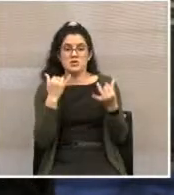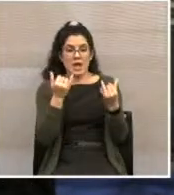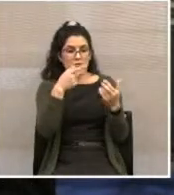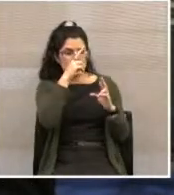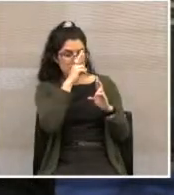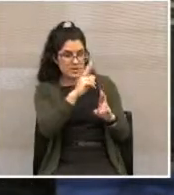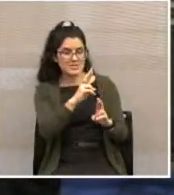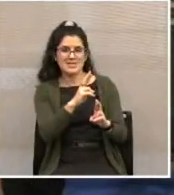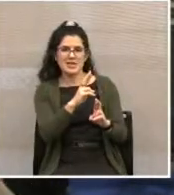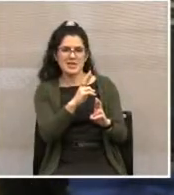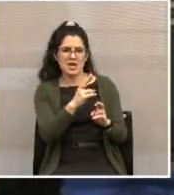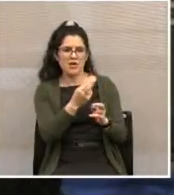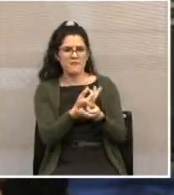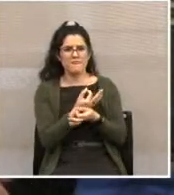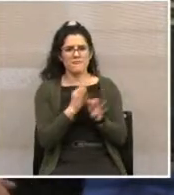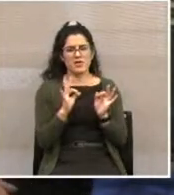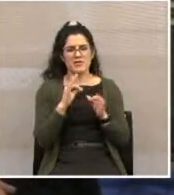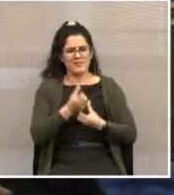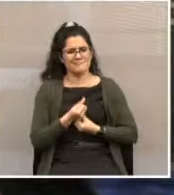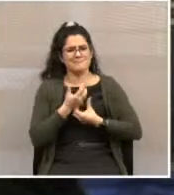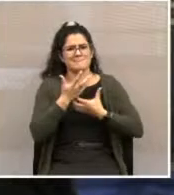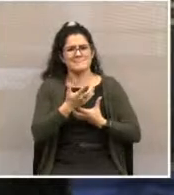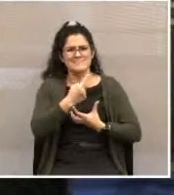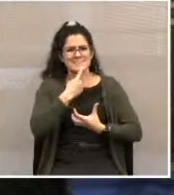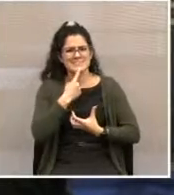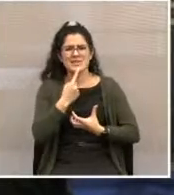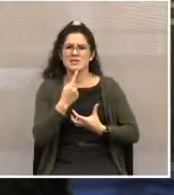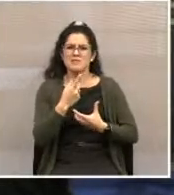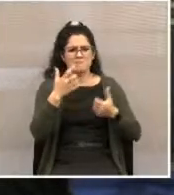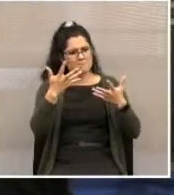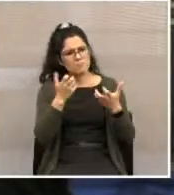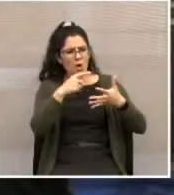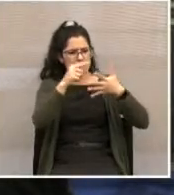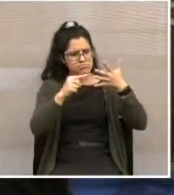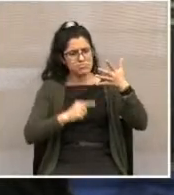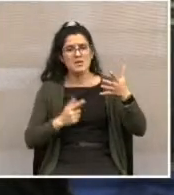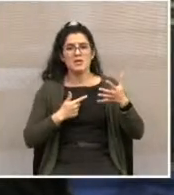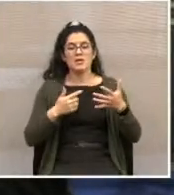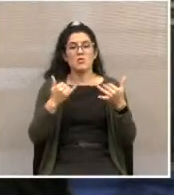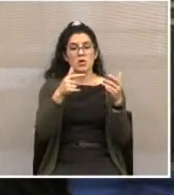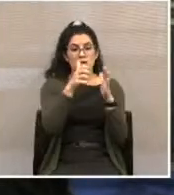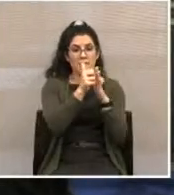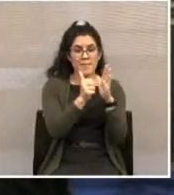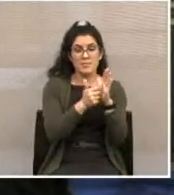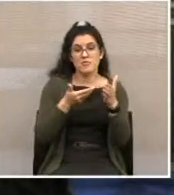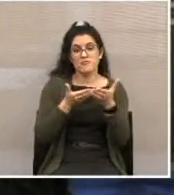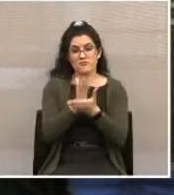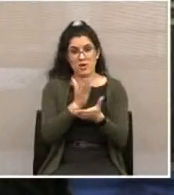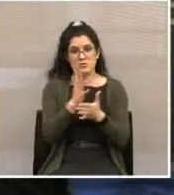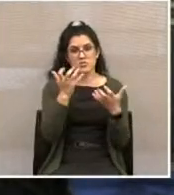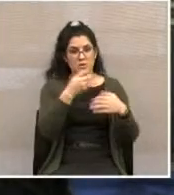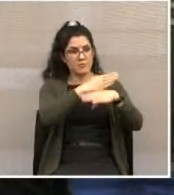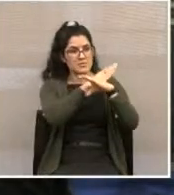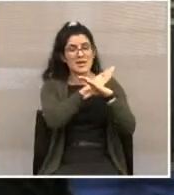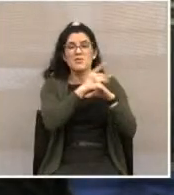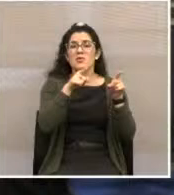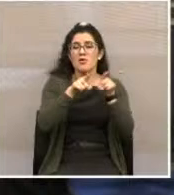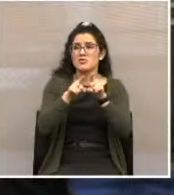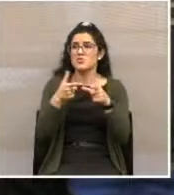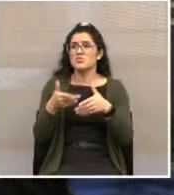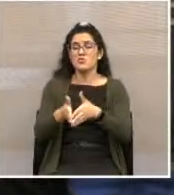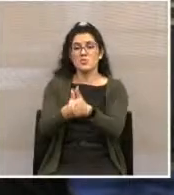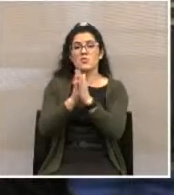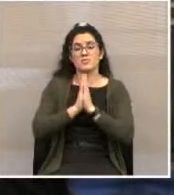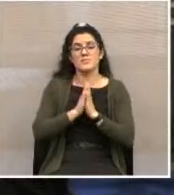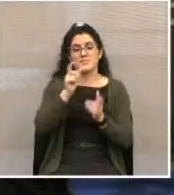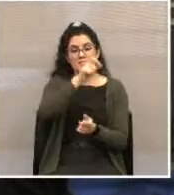freedom of expression, while protecting our First Amendment rights, we are also requesting that there is